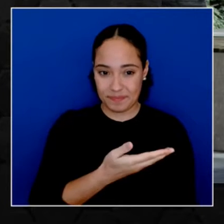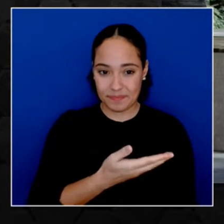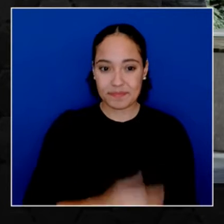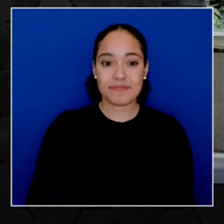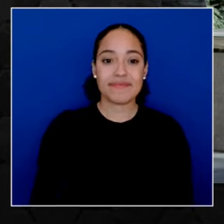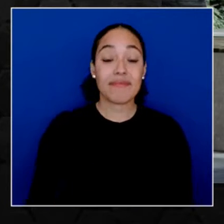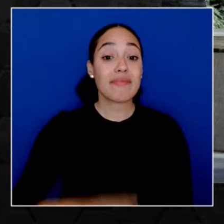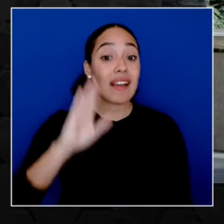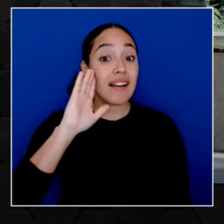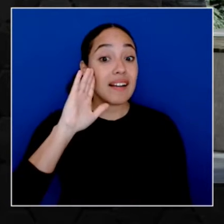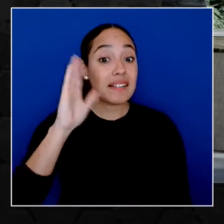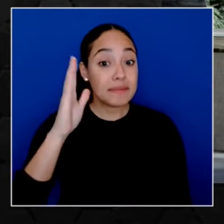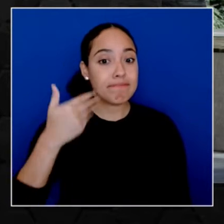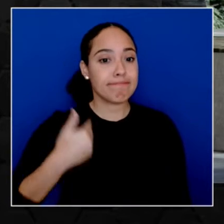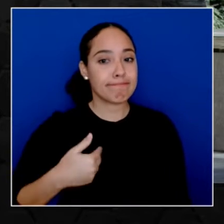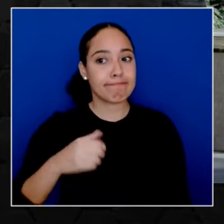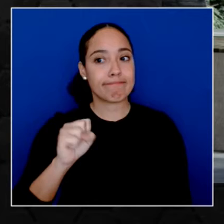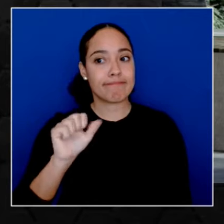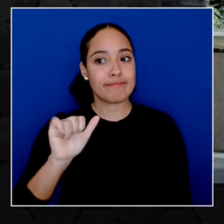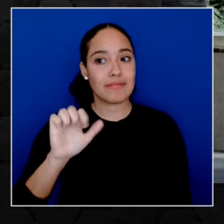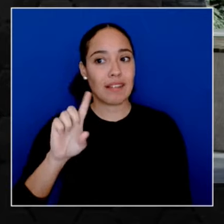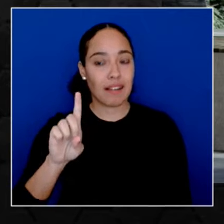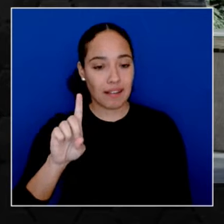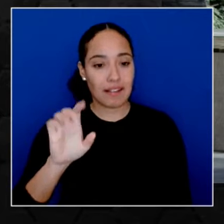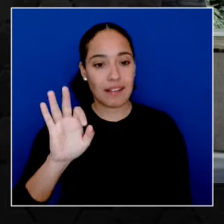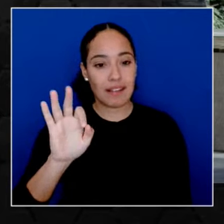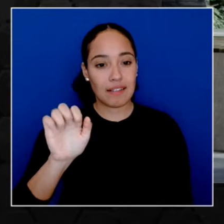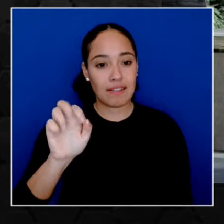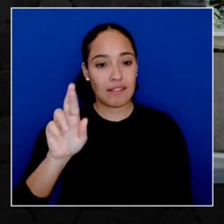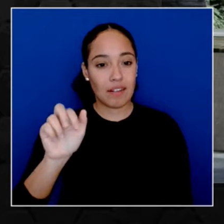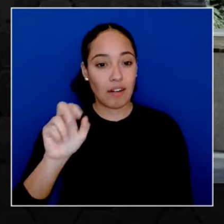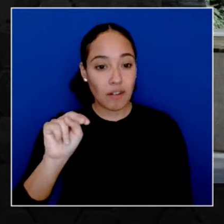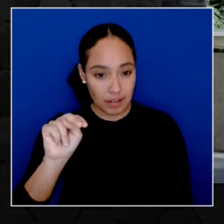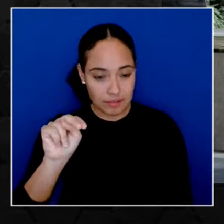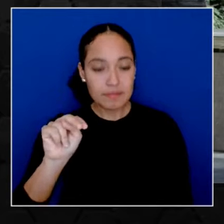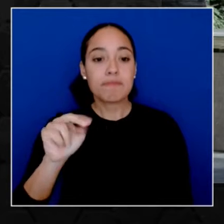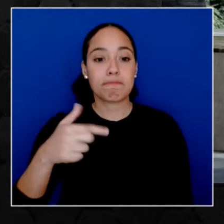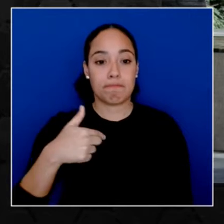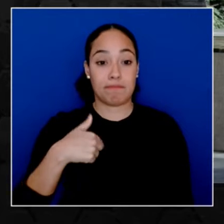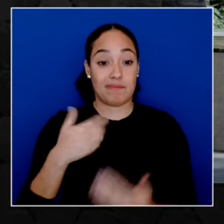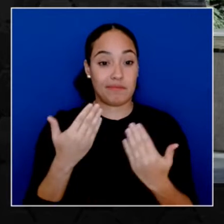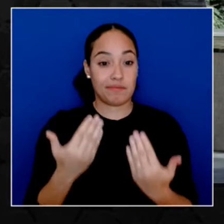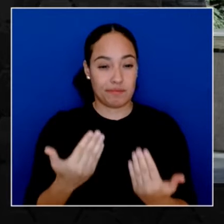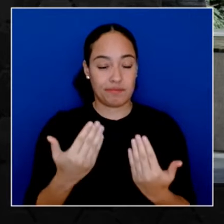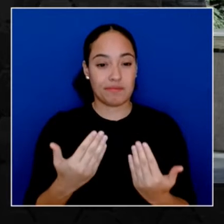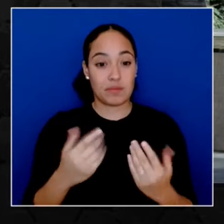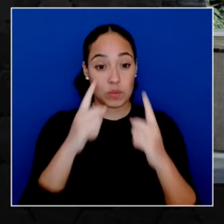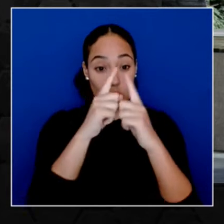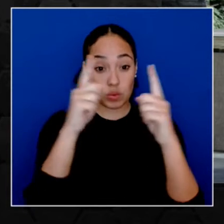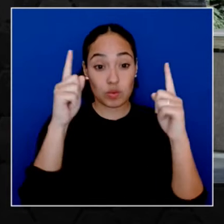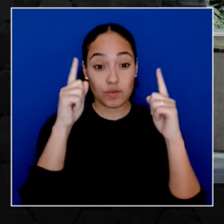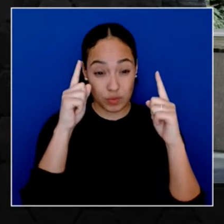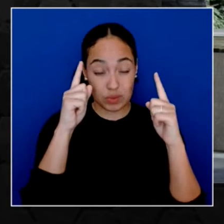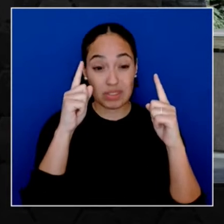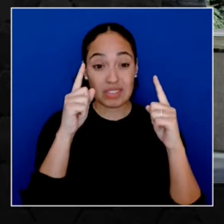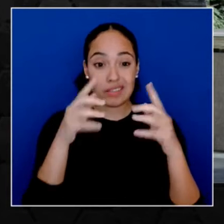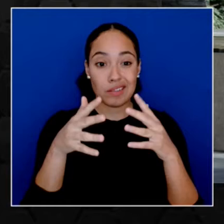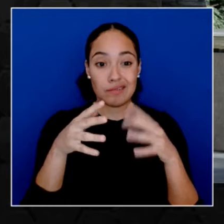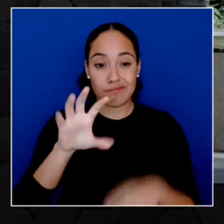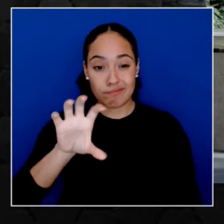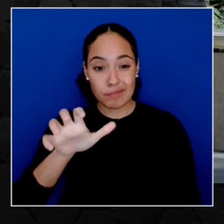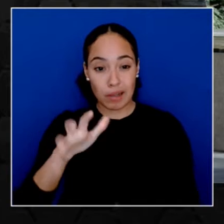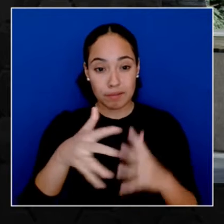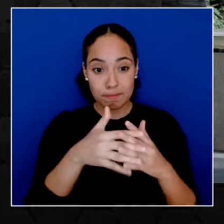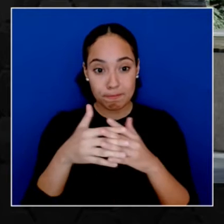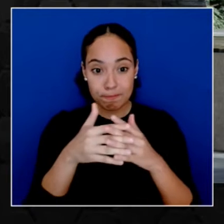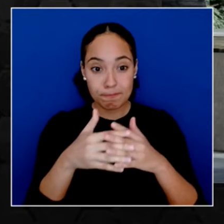I'm currently a quantum computing research intern at University of California, Los Angeles. And my area of research